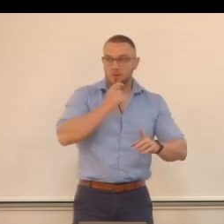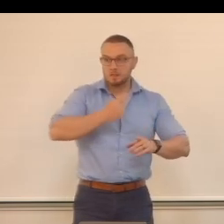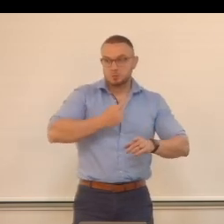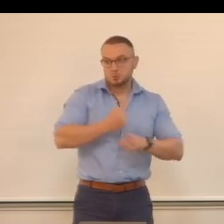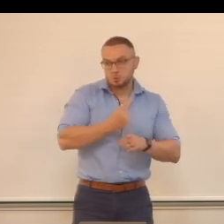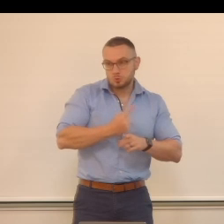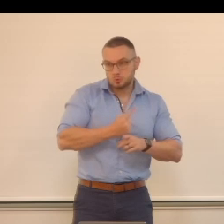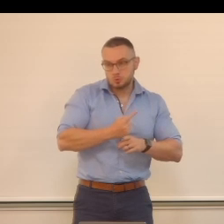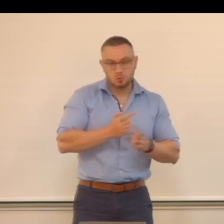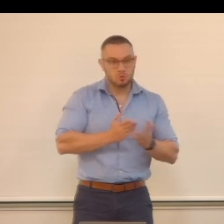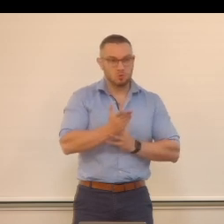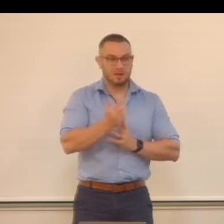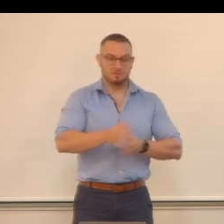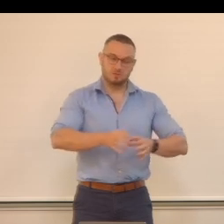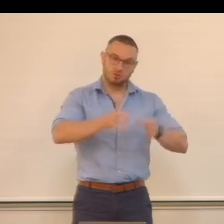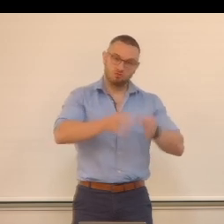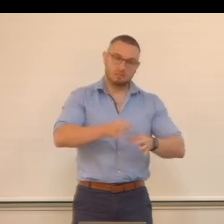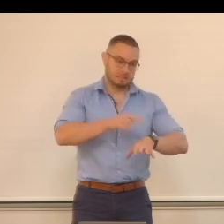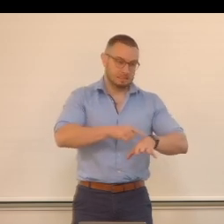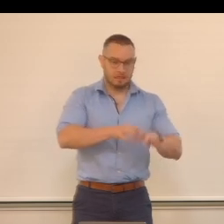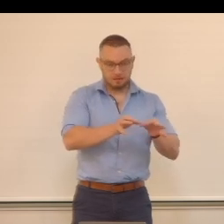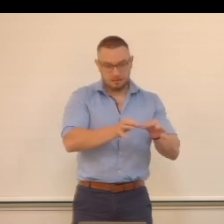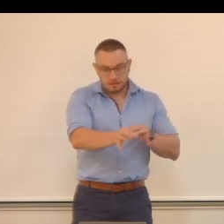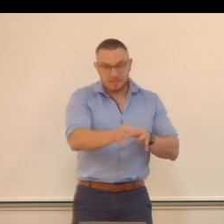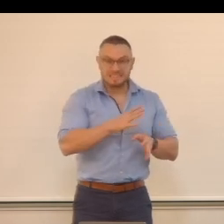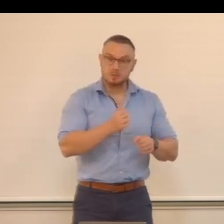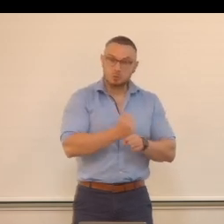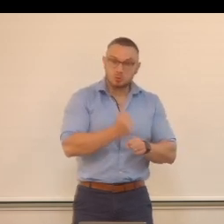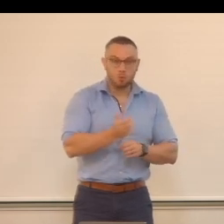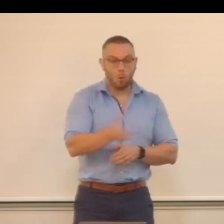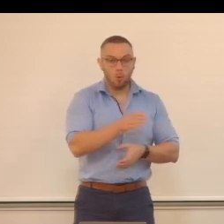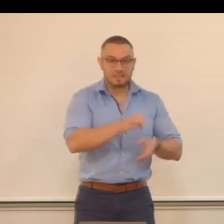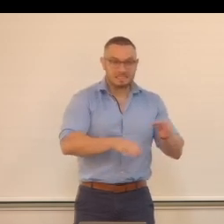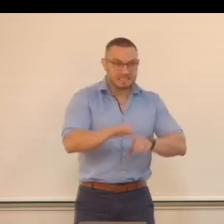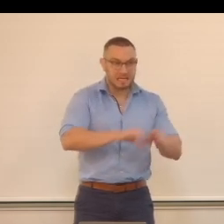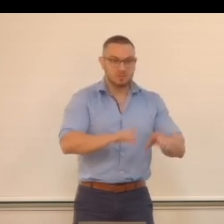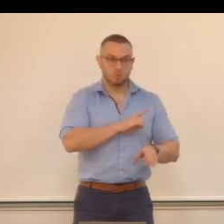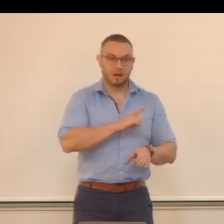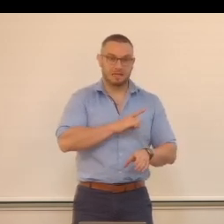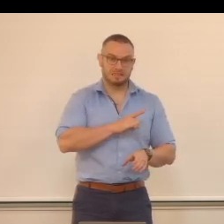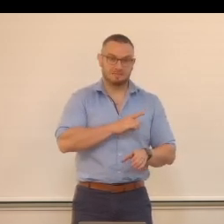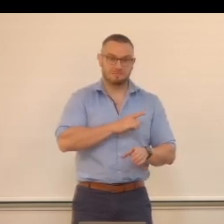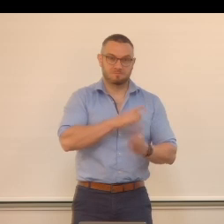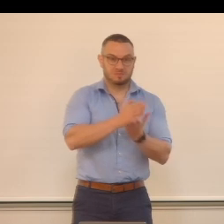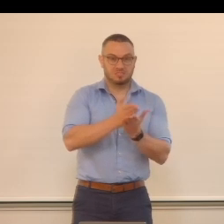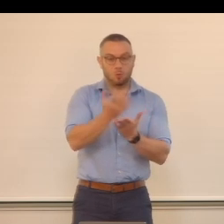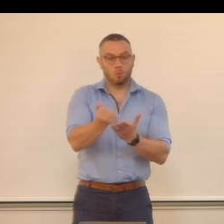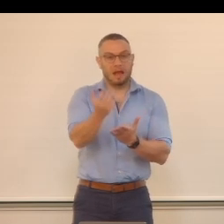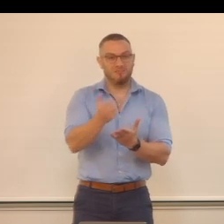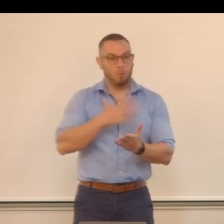throughout the mission. You have strict timelines that you're executing to get all of that science done because they have stakeholders that are looking for those